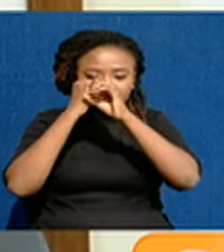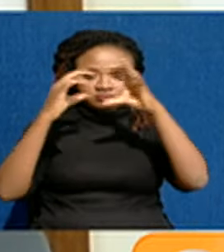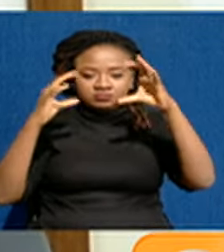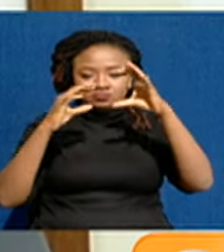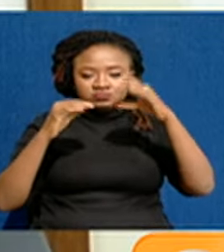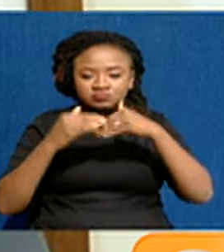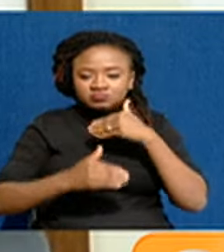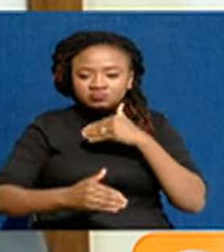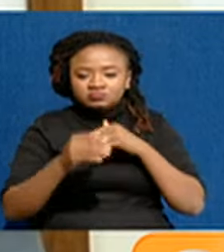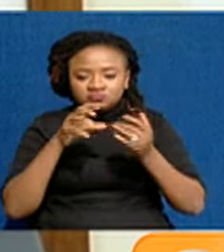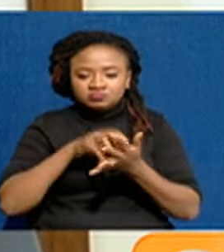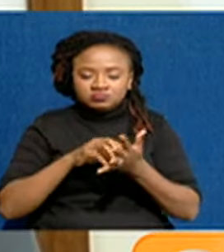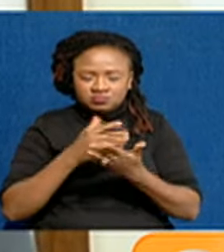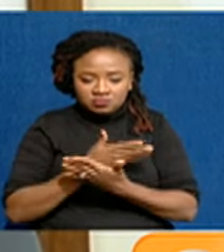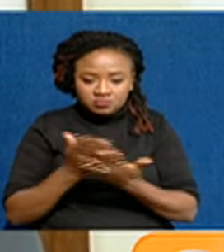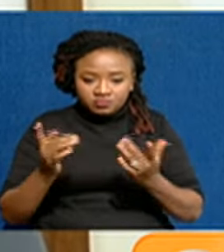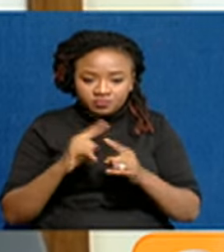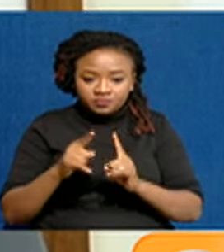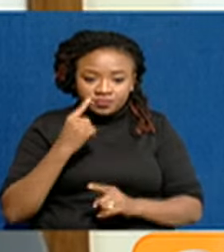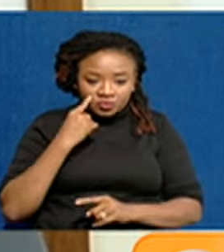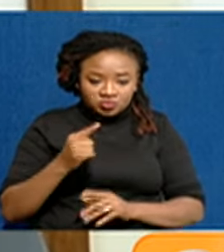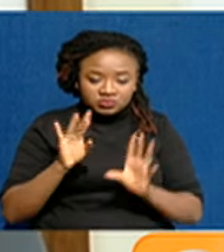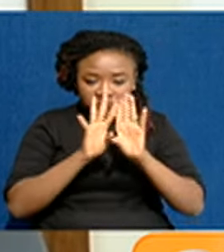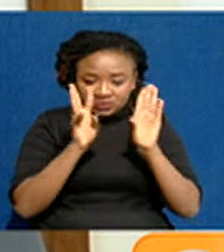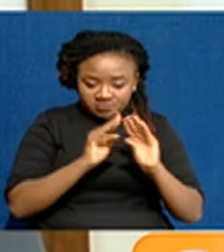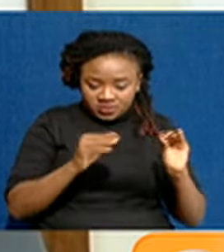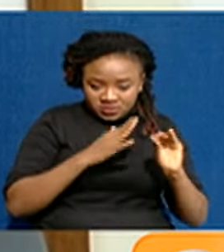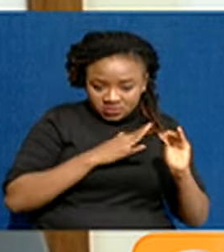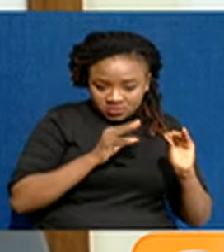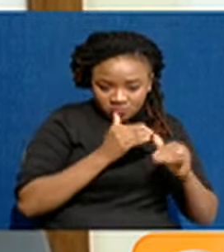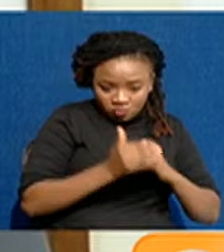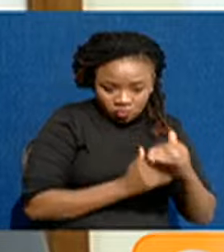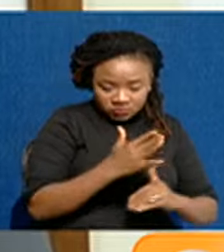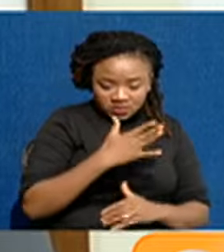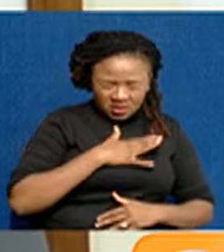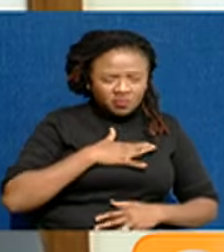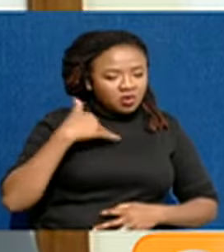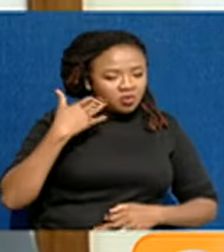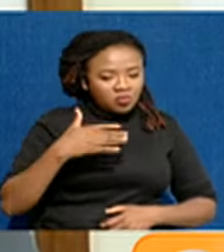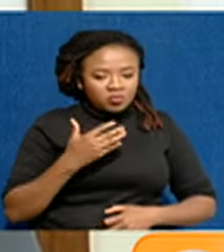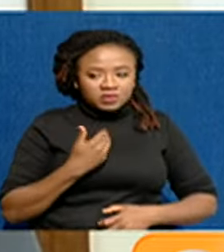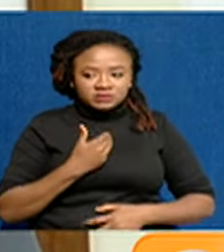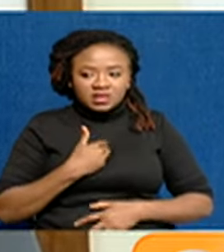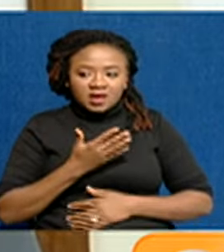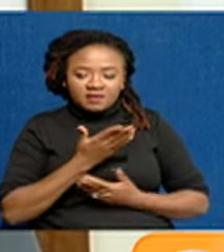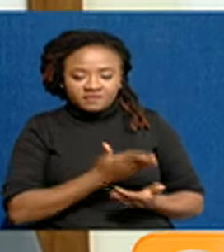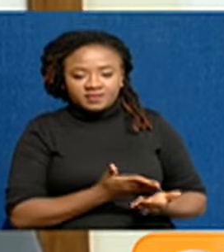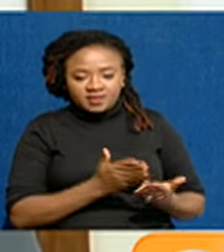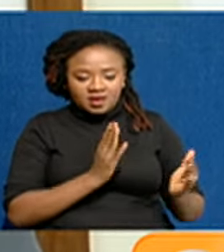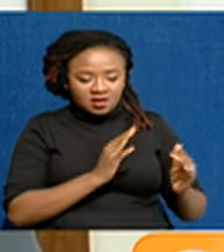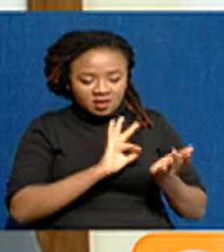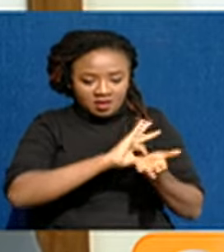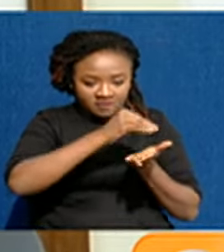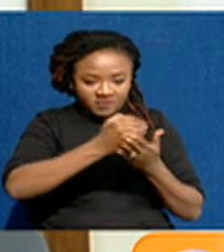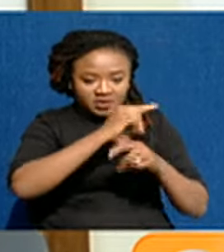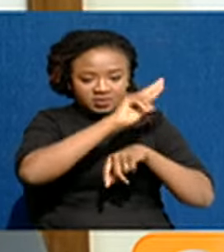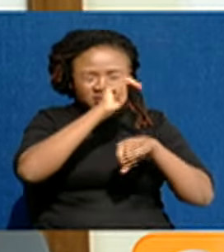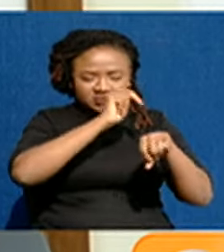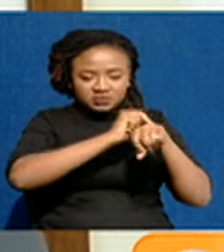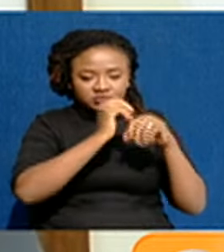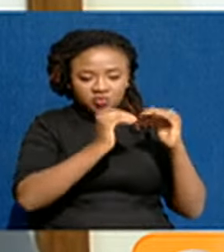that we may find ourselves. But yes, if you look at the budgeting process, there is actually a civil contingency fund at the national level